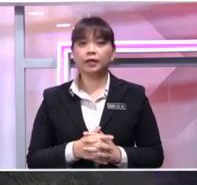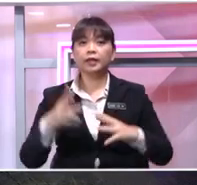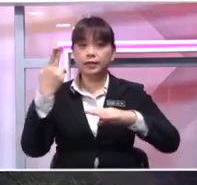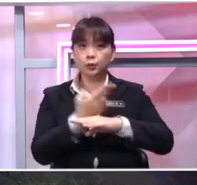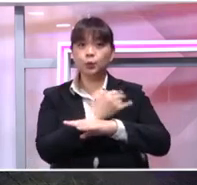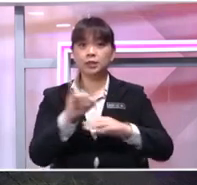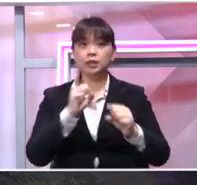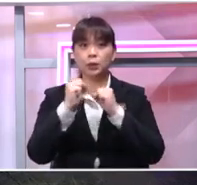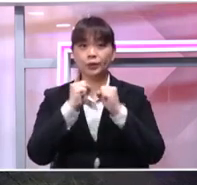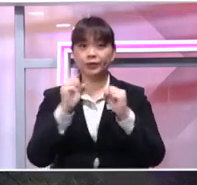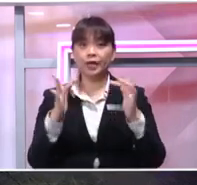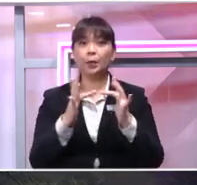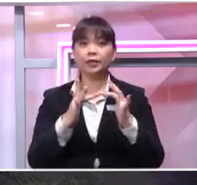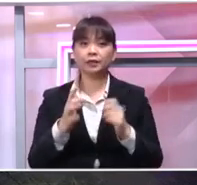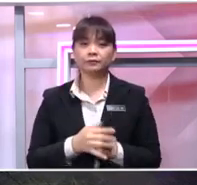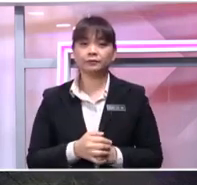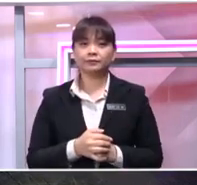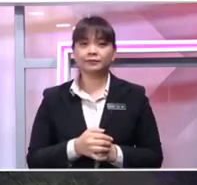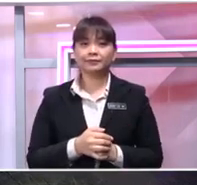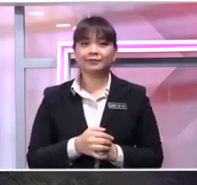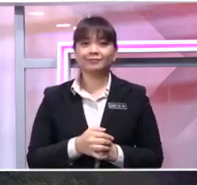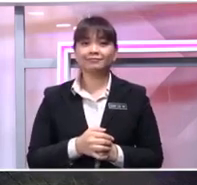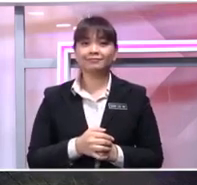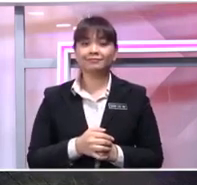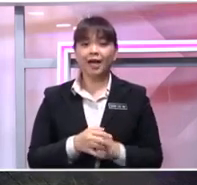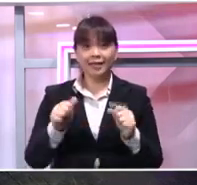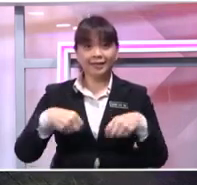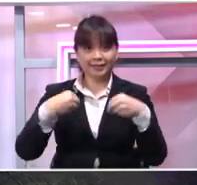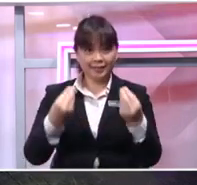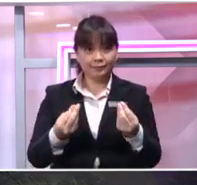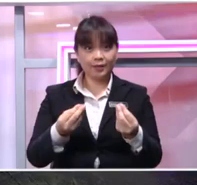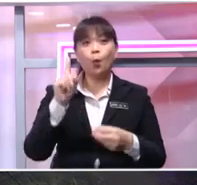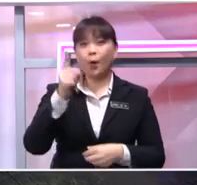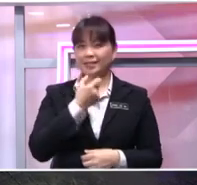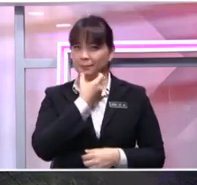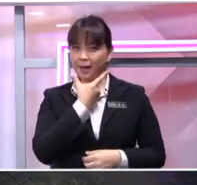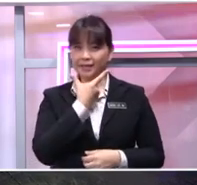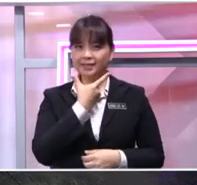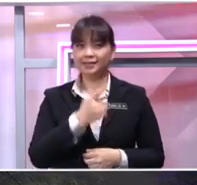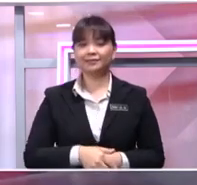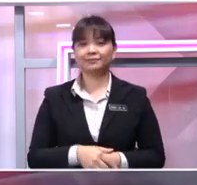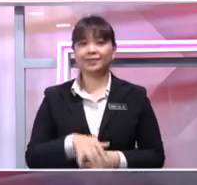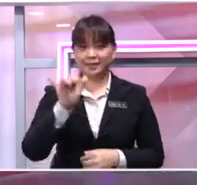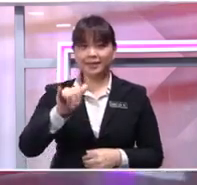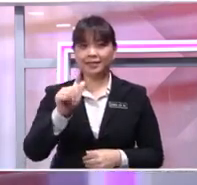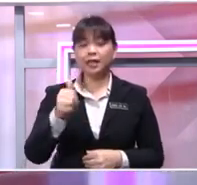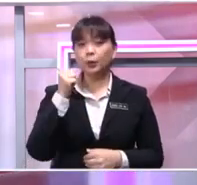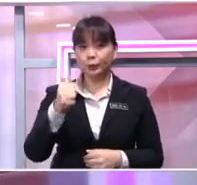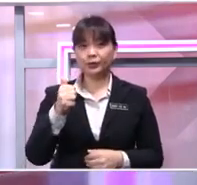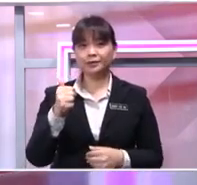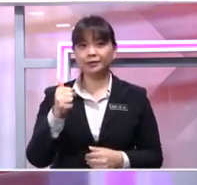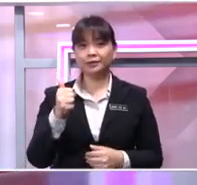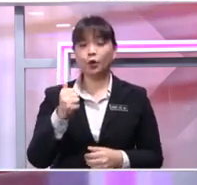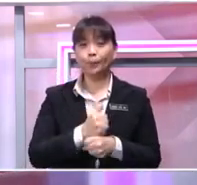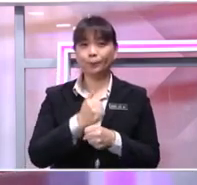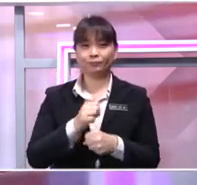social networking. Okay, so a reward for him? Yes, of course. Okay. One smiley. Alright, good job, Why Anna. Actually I use